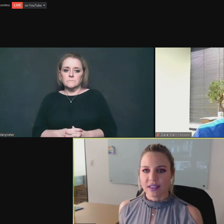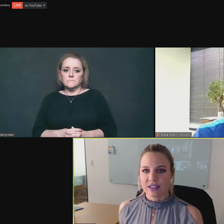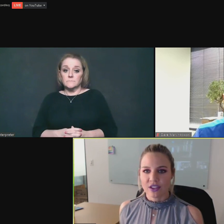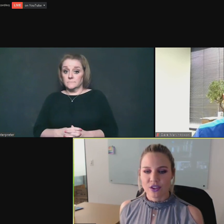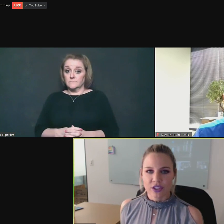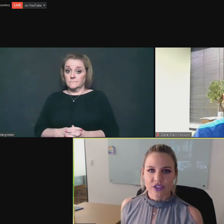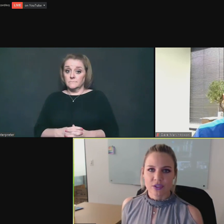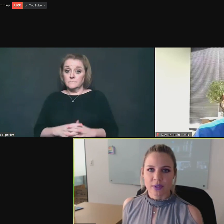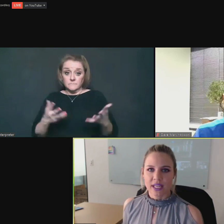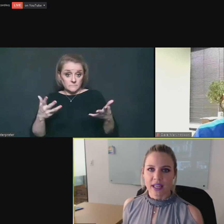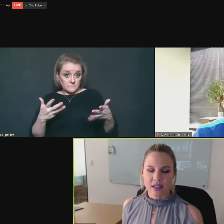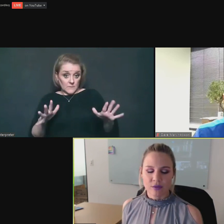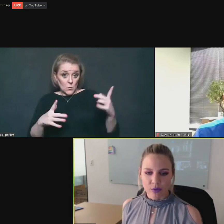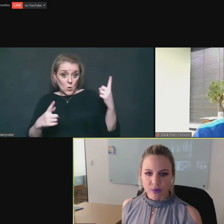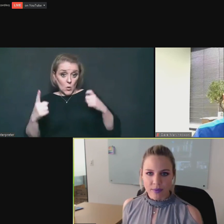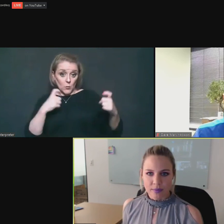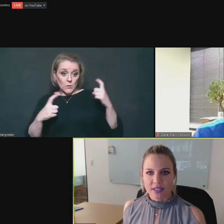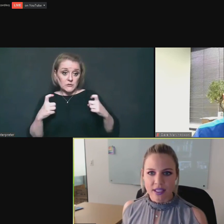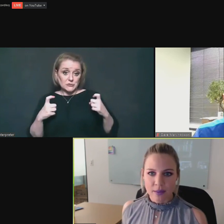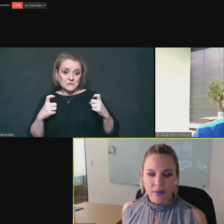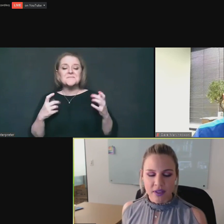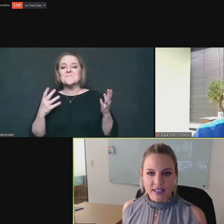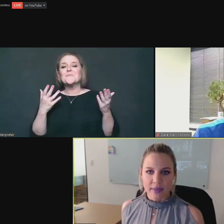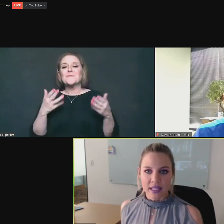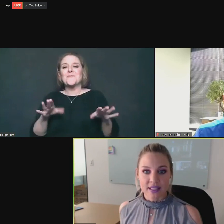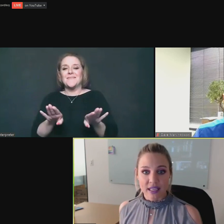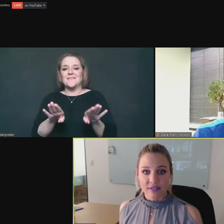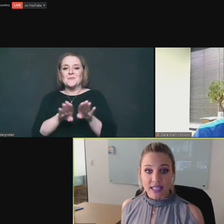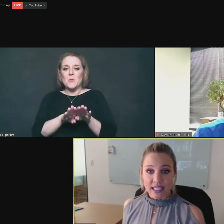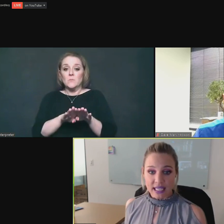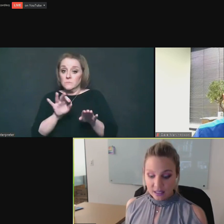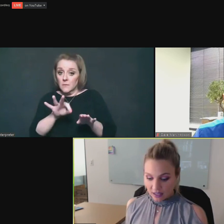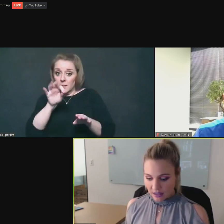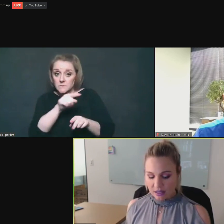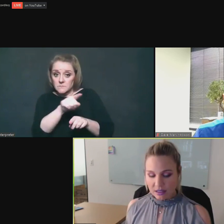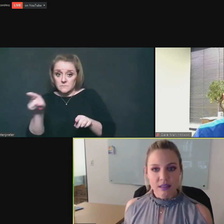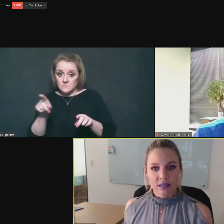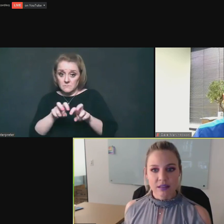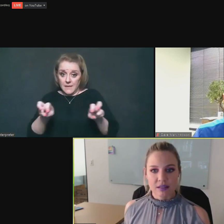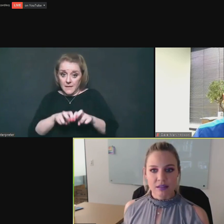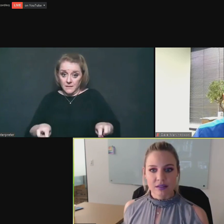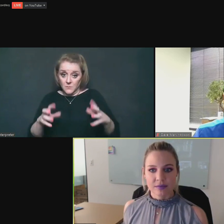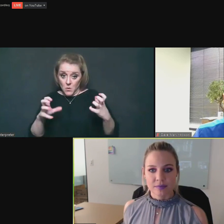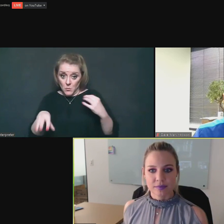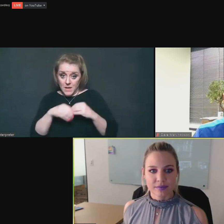Okay, if that's all the questions we have, we'll wrap this up unless the panelists have anything to add.